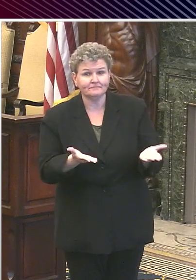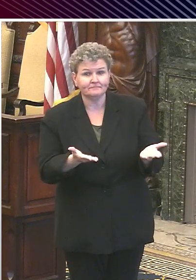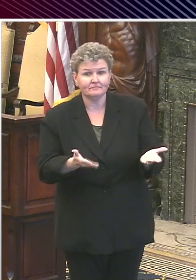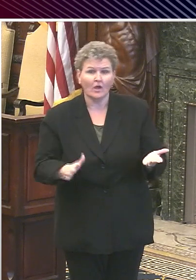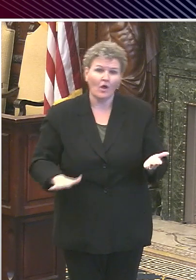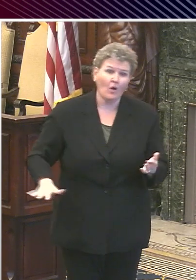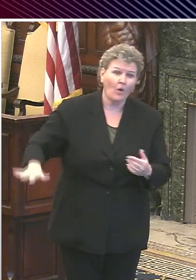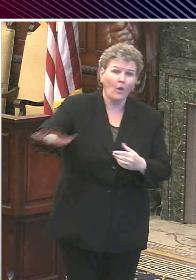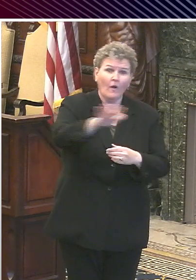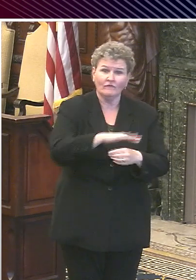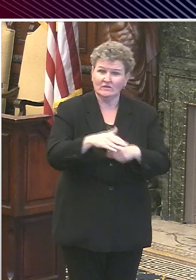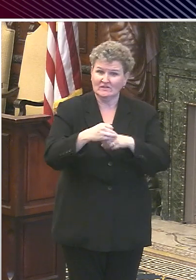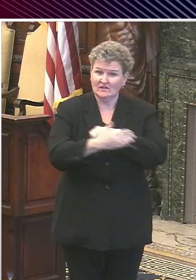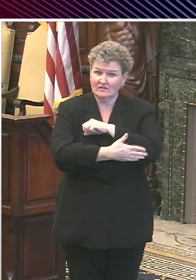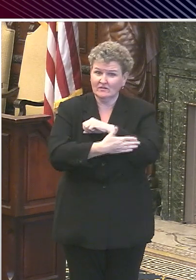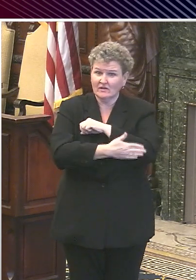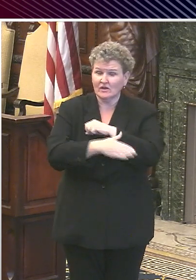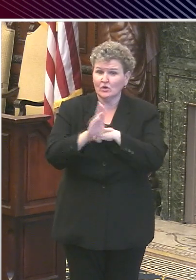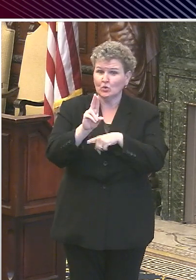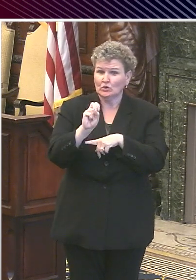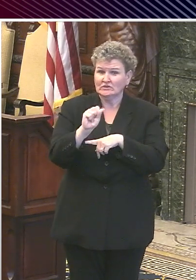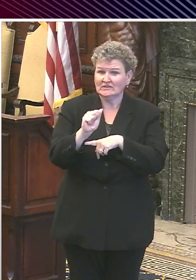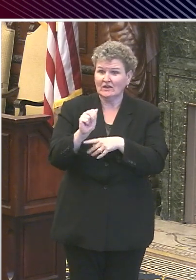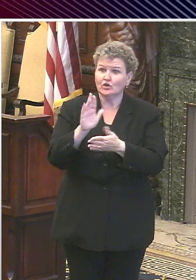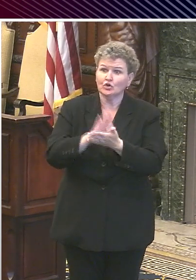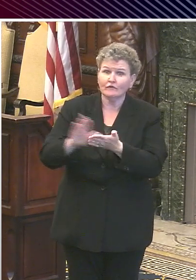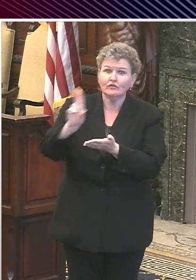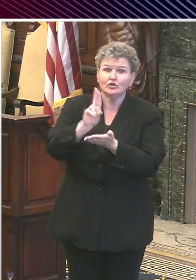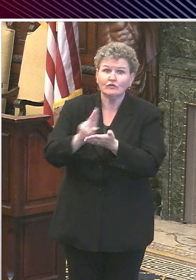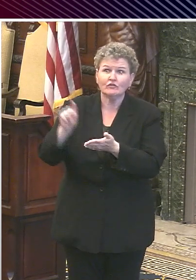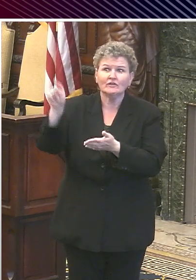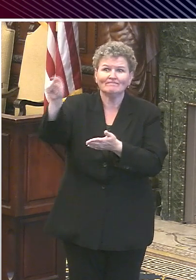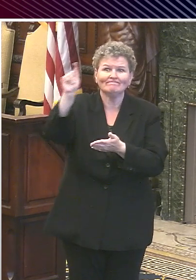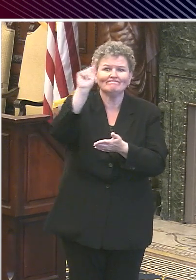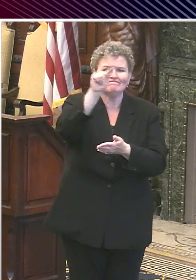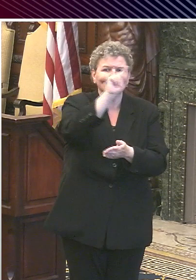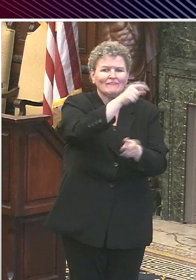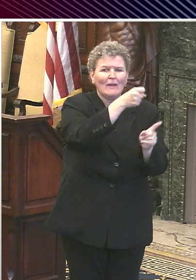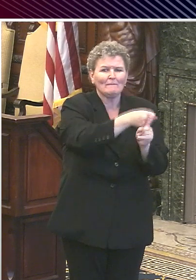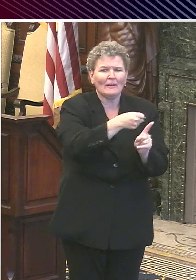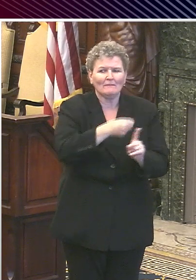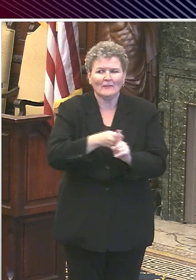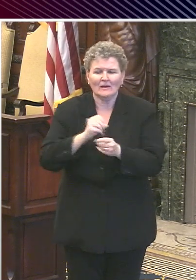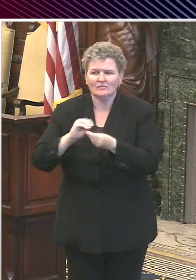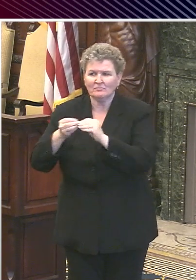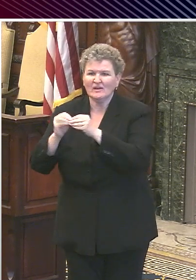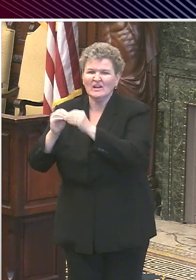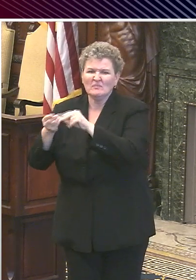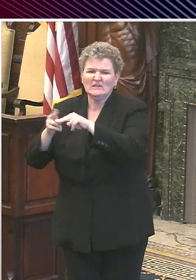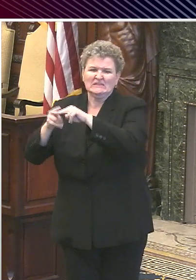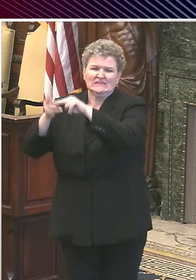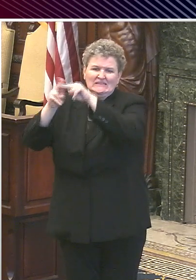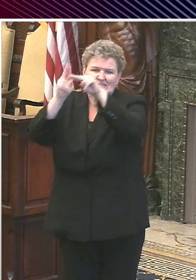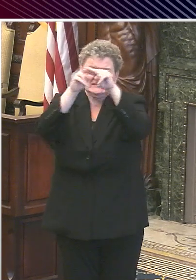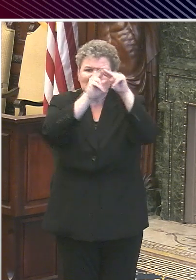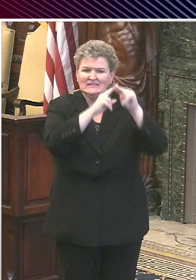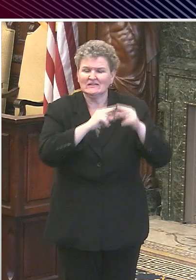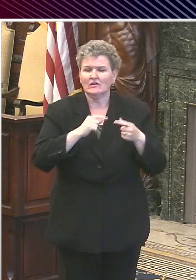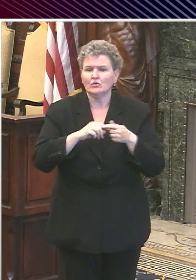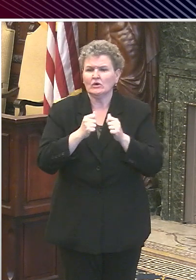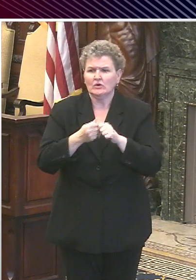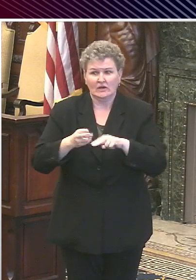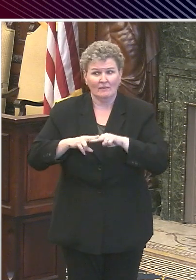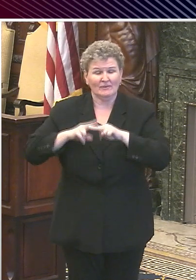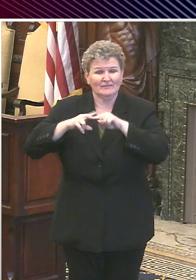right now, we're continuing to see outbreaks in many colleges, and we're seeing case rates rise in several states, what appears to me to be related to